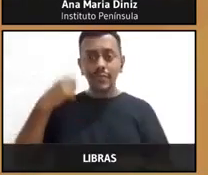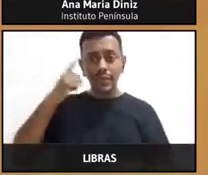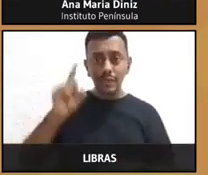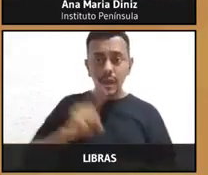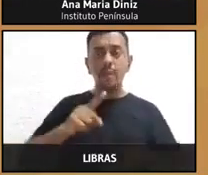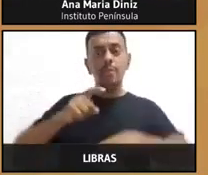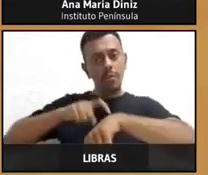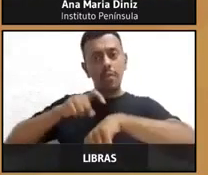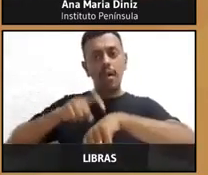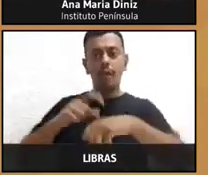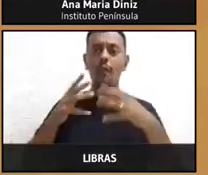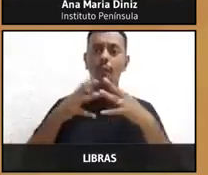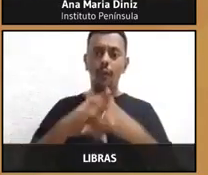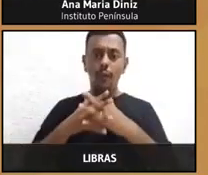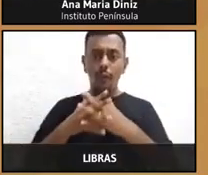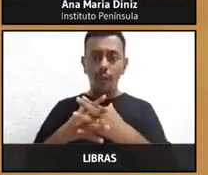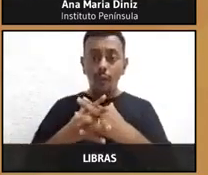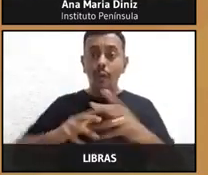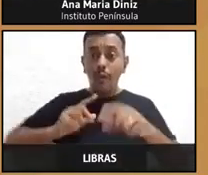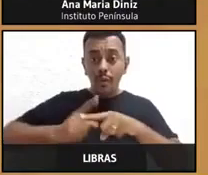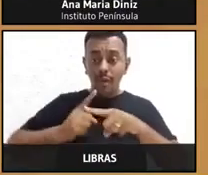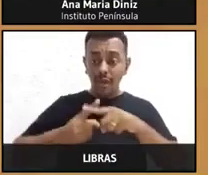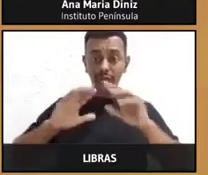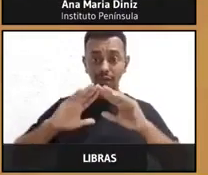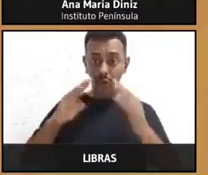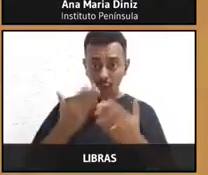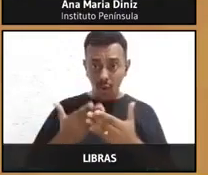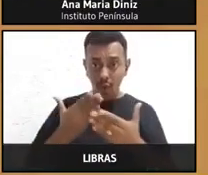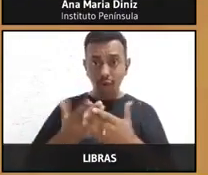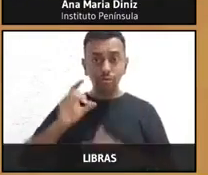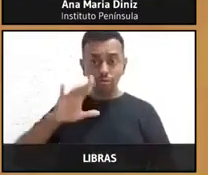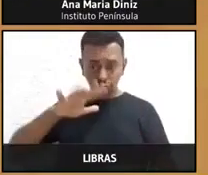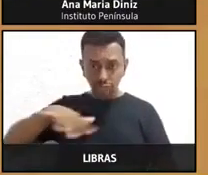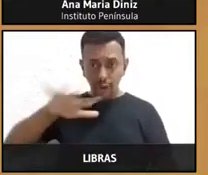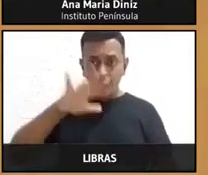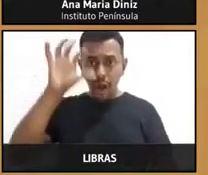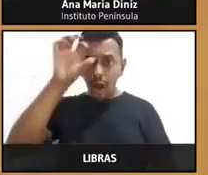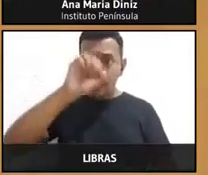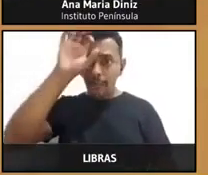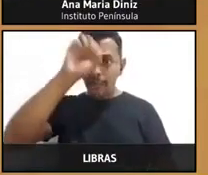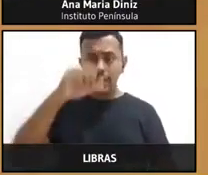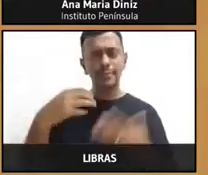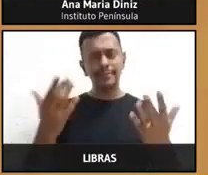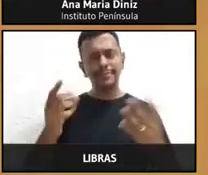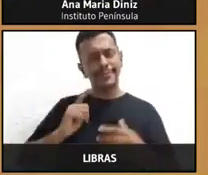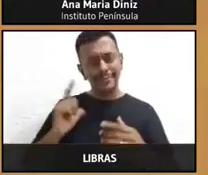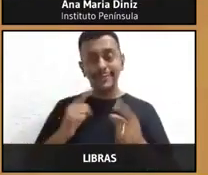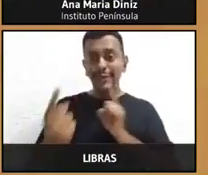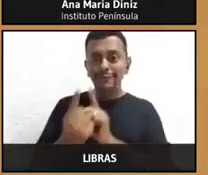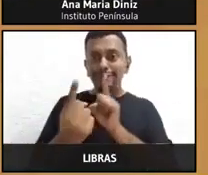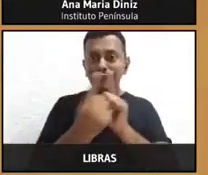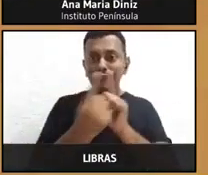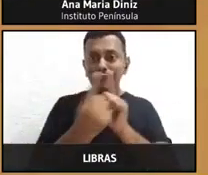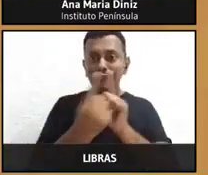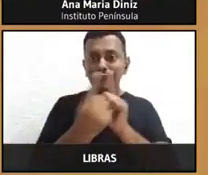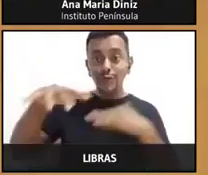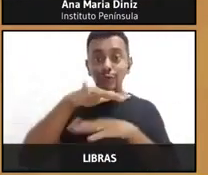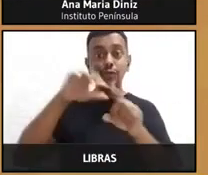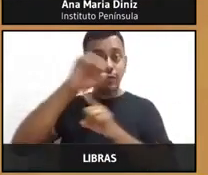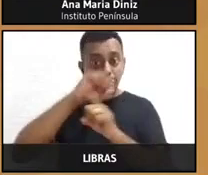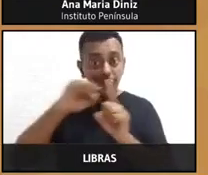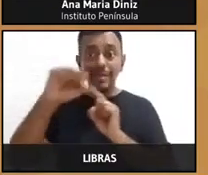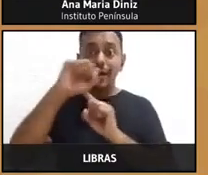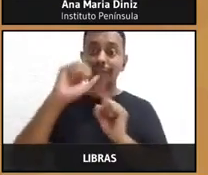não é somente um lugar para se aprender, é um ambiente social, principalmente para as crianças que podem